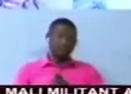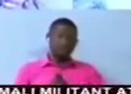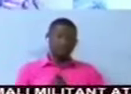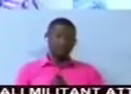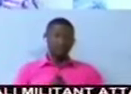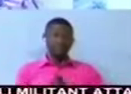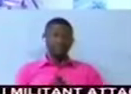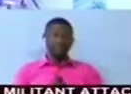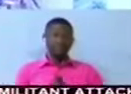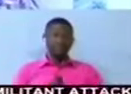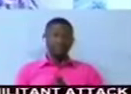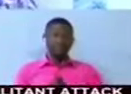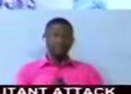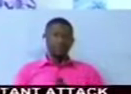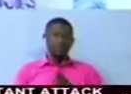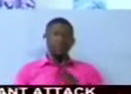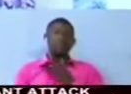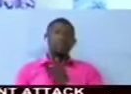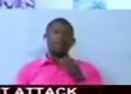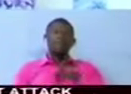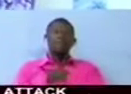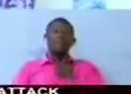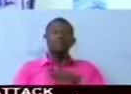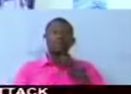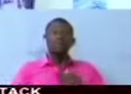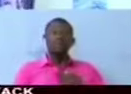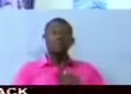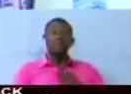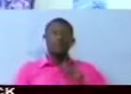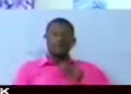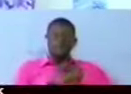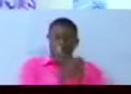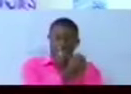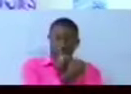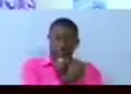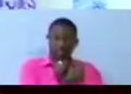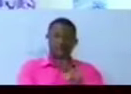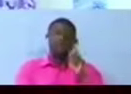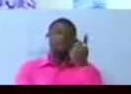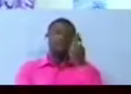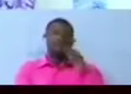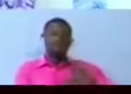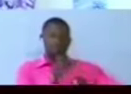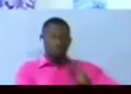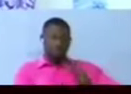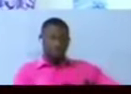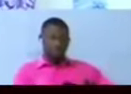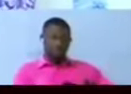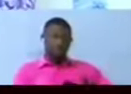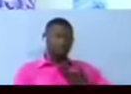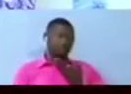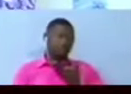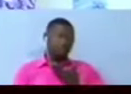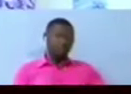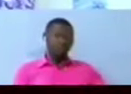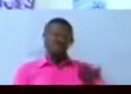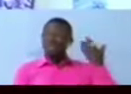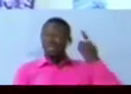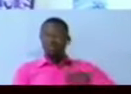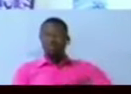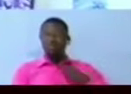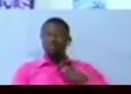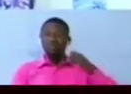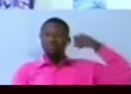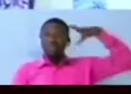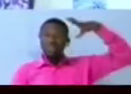bi suma kër. Where I was arrested from my first wife. Jidda amagut courant, Jidda di hol Jidda courant duggu fa. Then there was no electricity